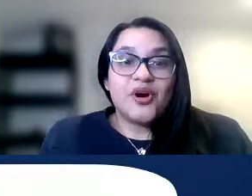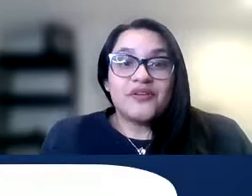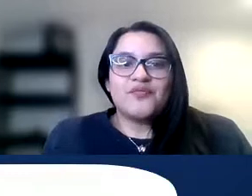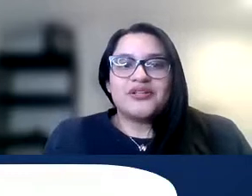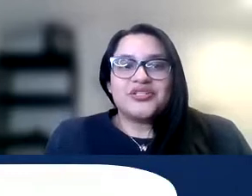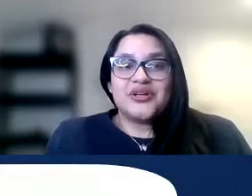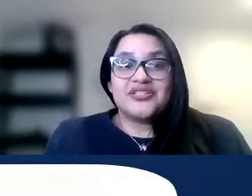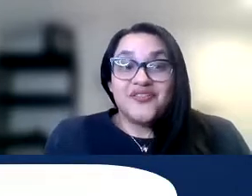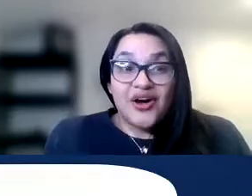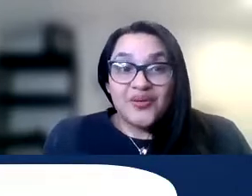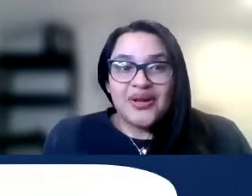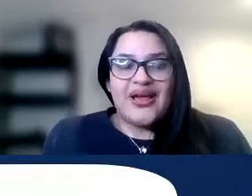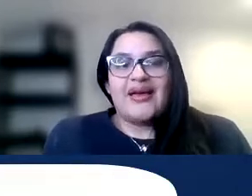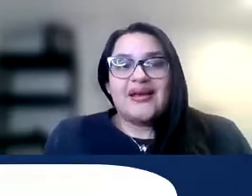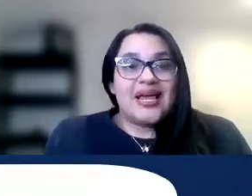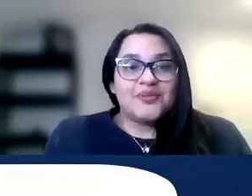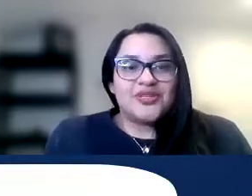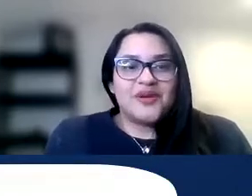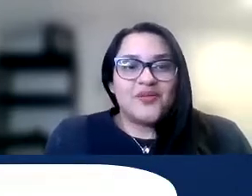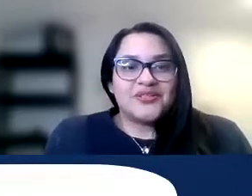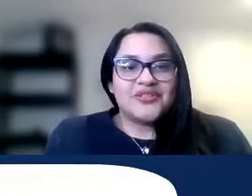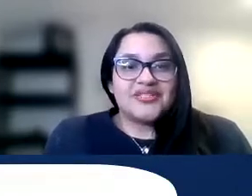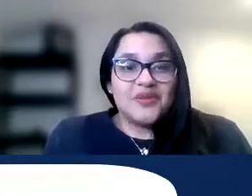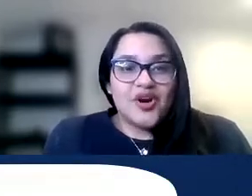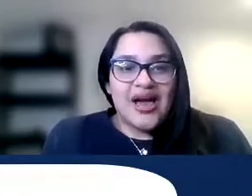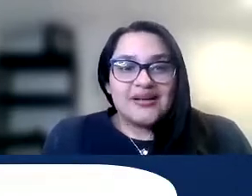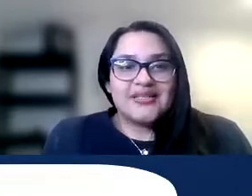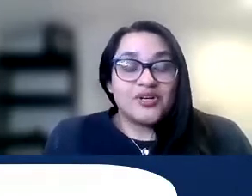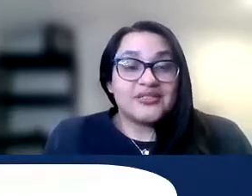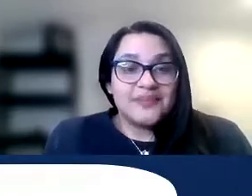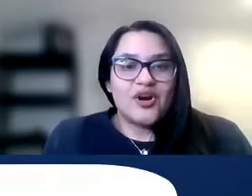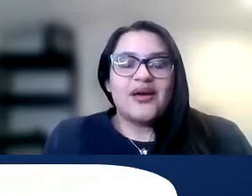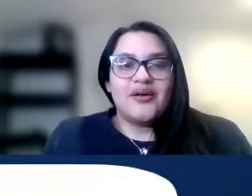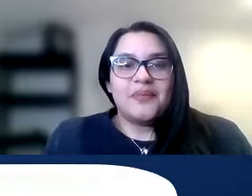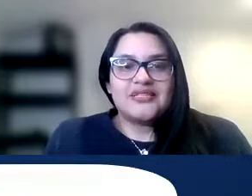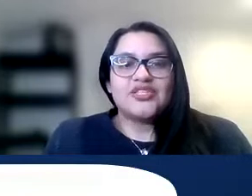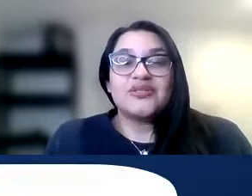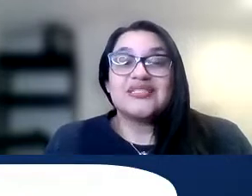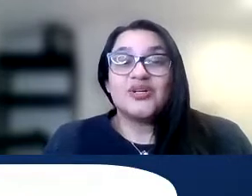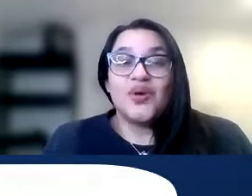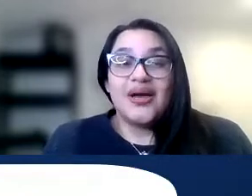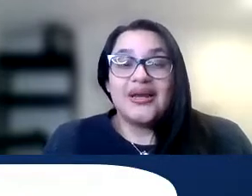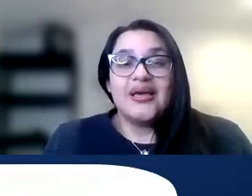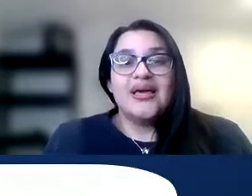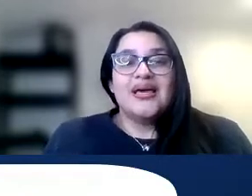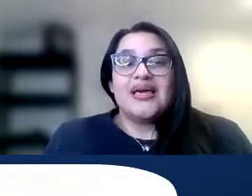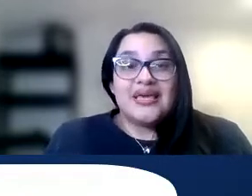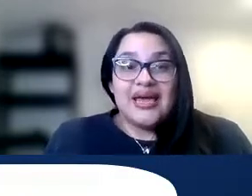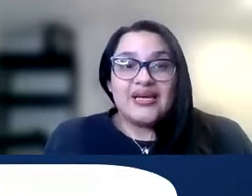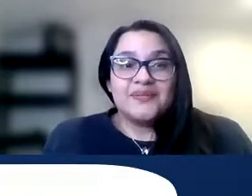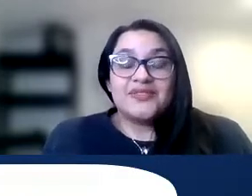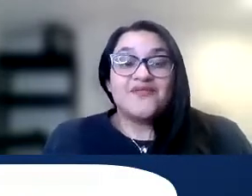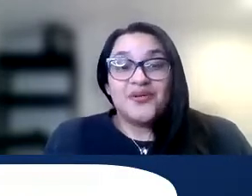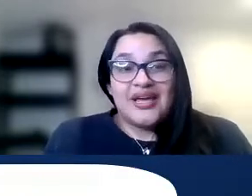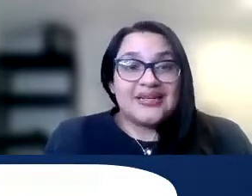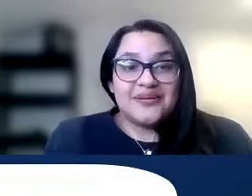legally barred from registering to vote and unable to be a registered Democrat on that basis, you can still run in the